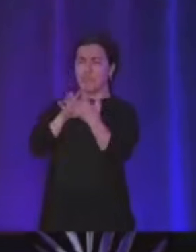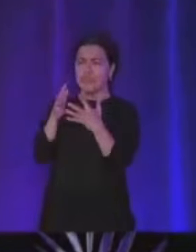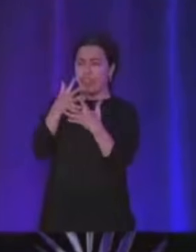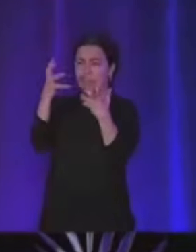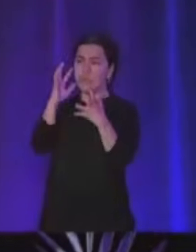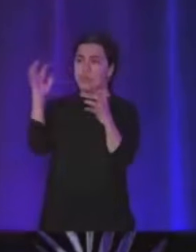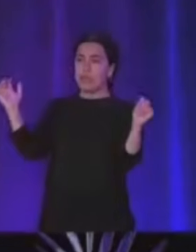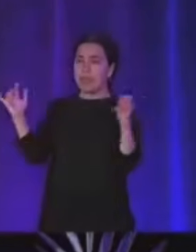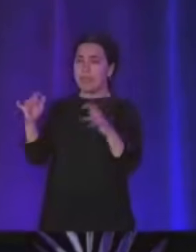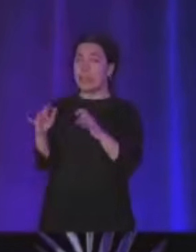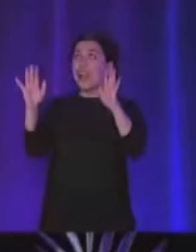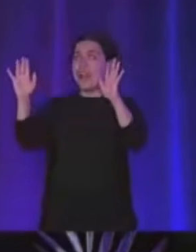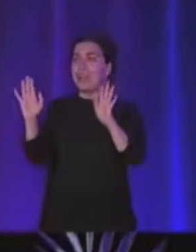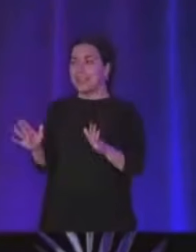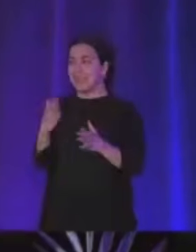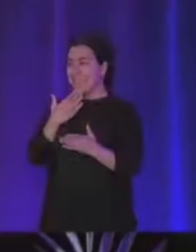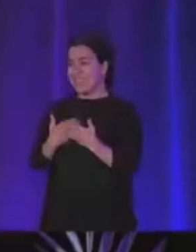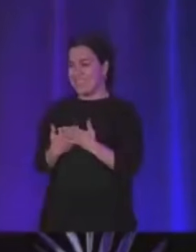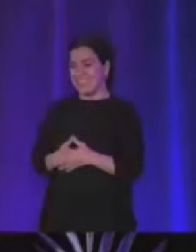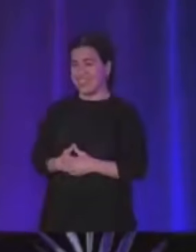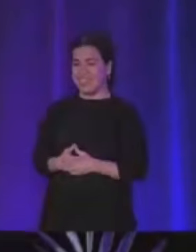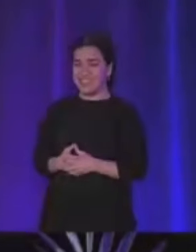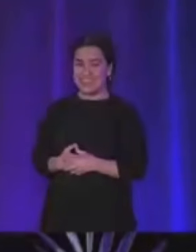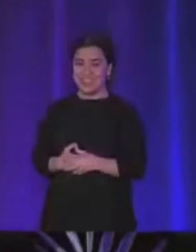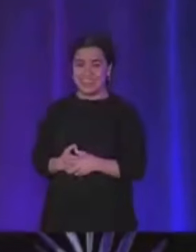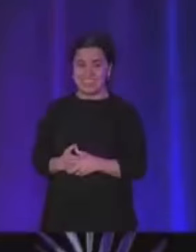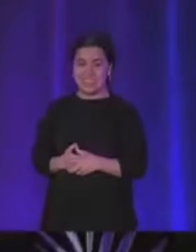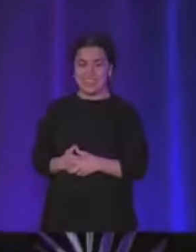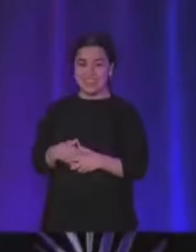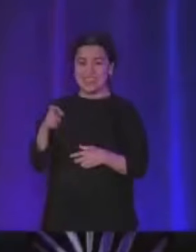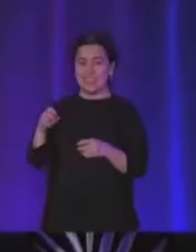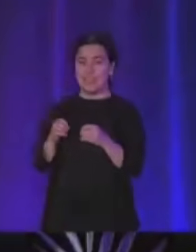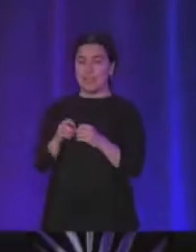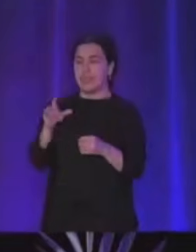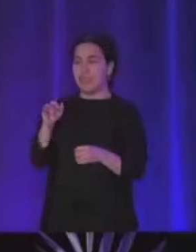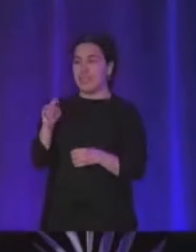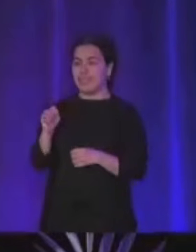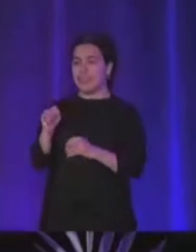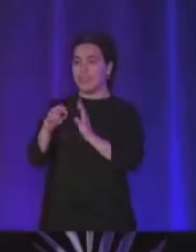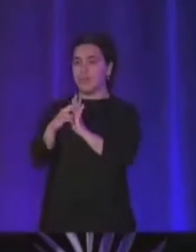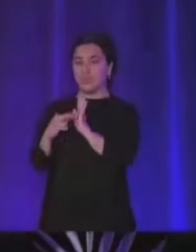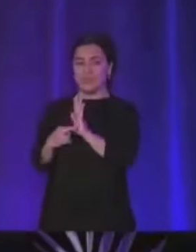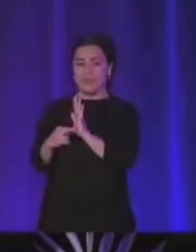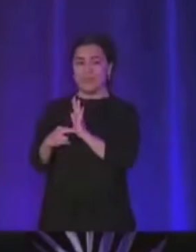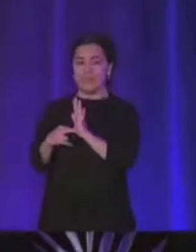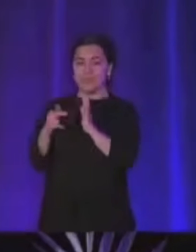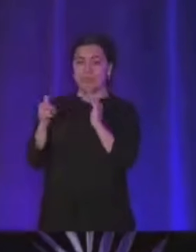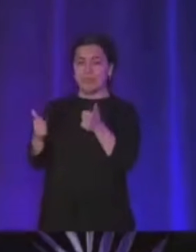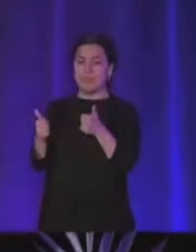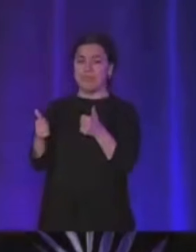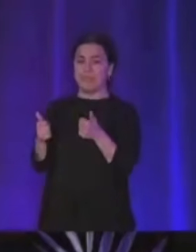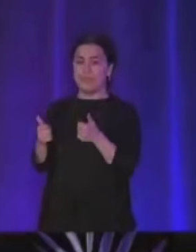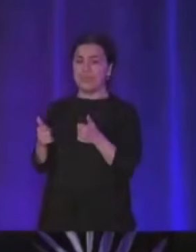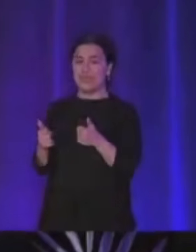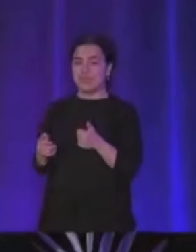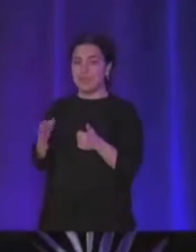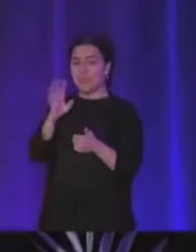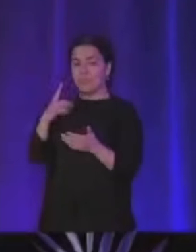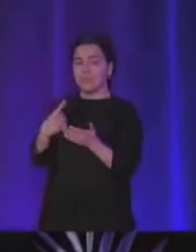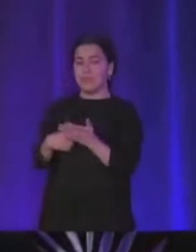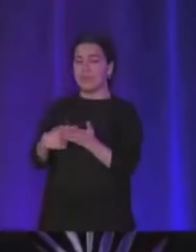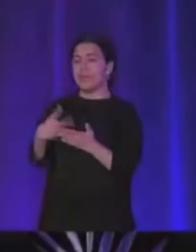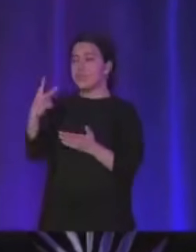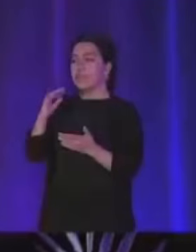come in. Awesome. Thank you. We need more lint rules. This is good. So I'm going to talk about 2 of our least favorite things